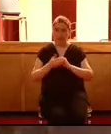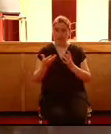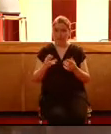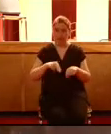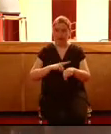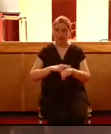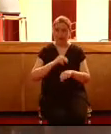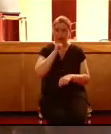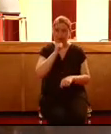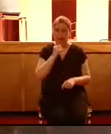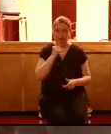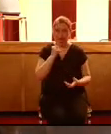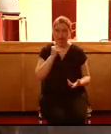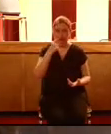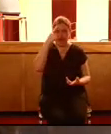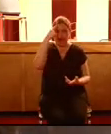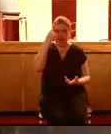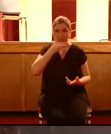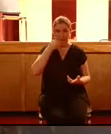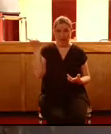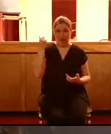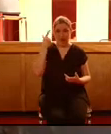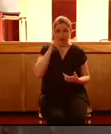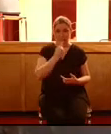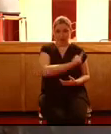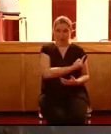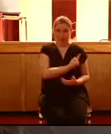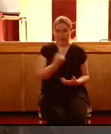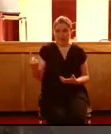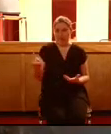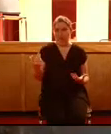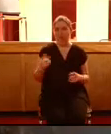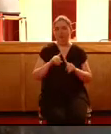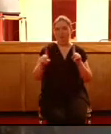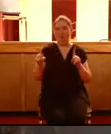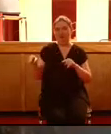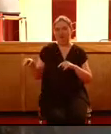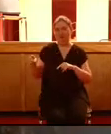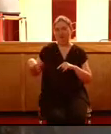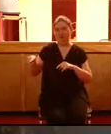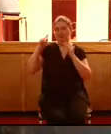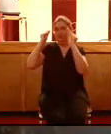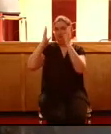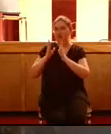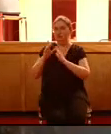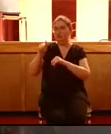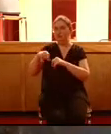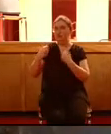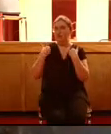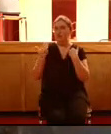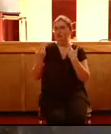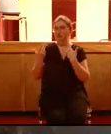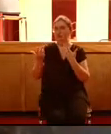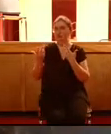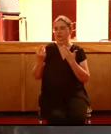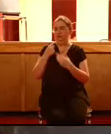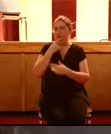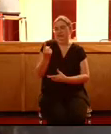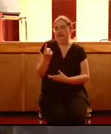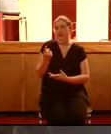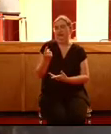I don't necessarily see that it would be better for one or the other, but the classroom teacher should definitely be having input on anything that's planned for a student.